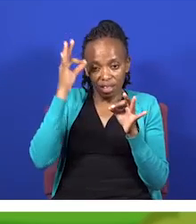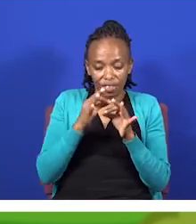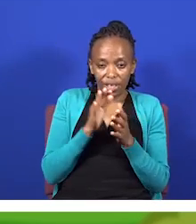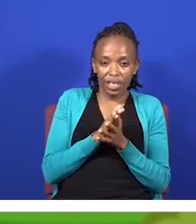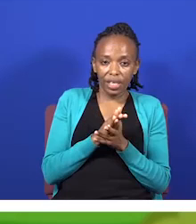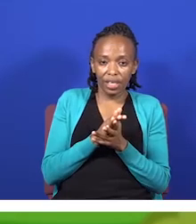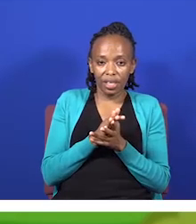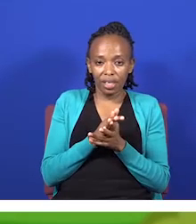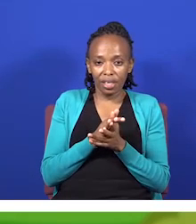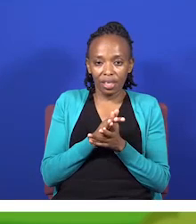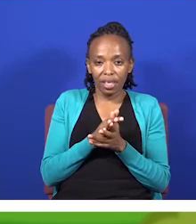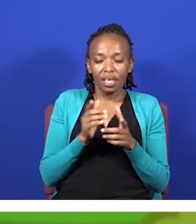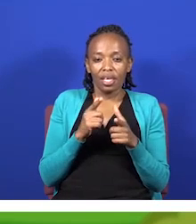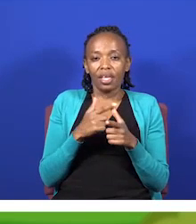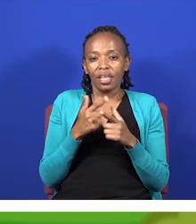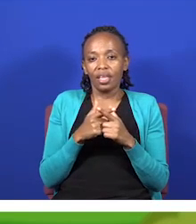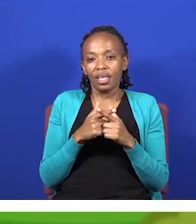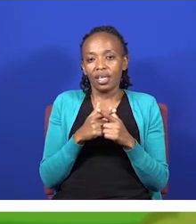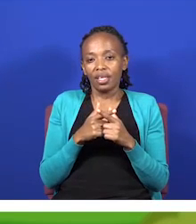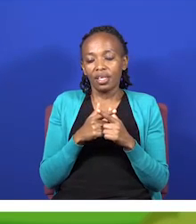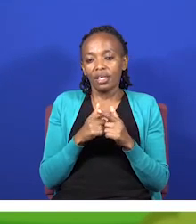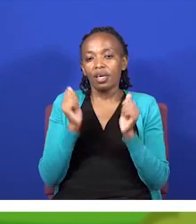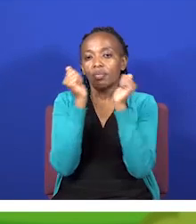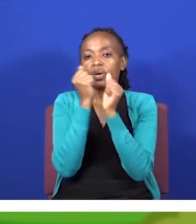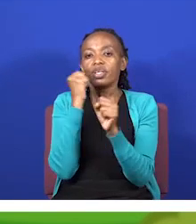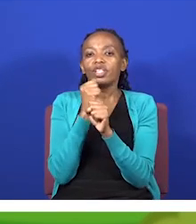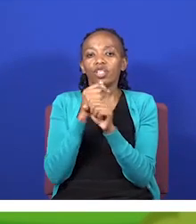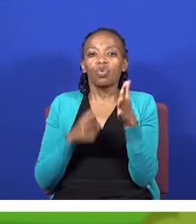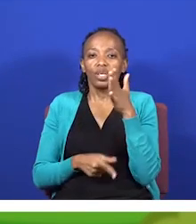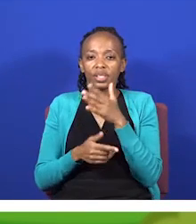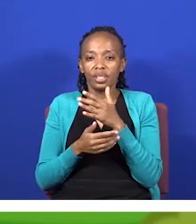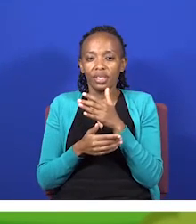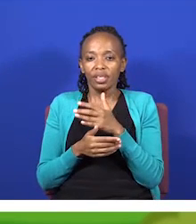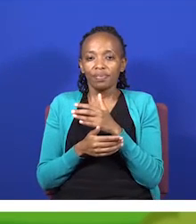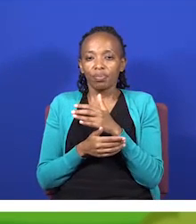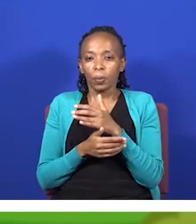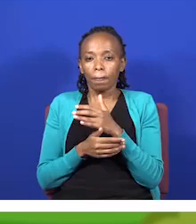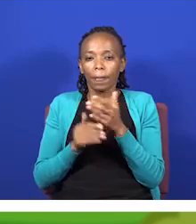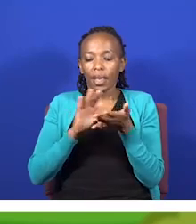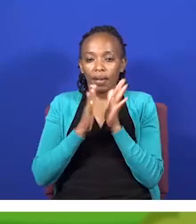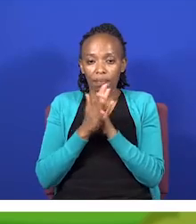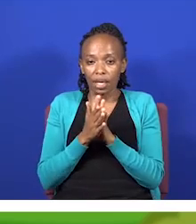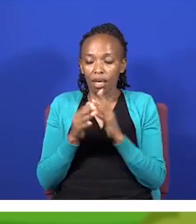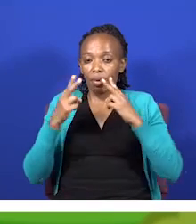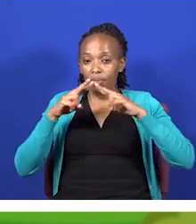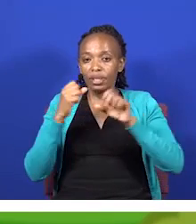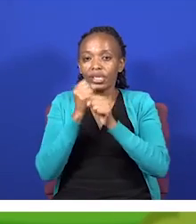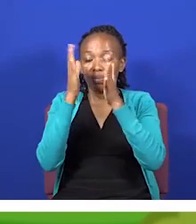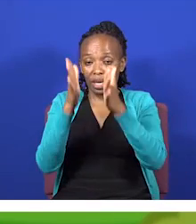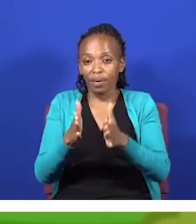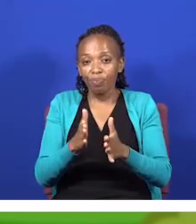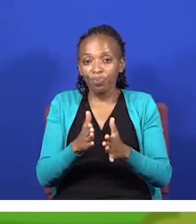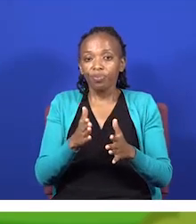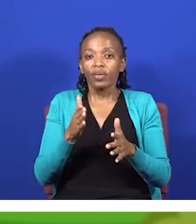And what did Paul say, boys and girls? Great! He became a peacemaker. And